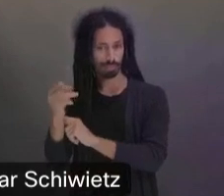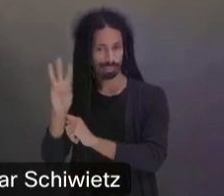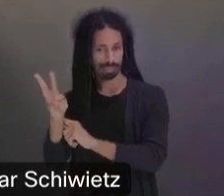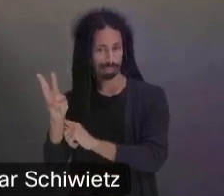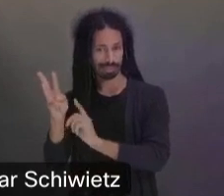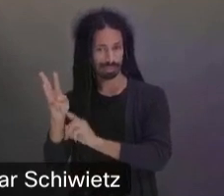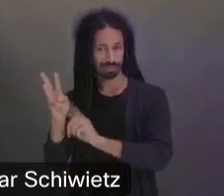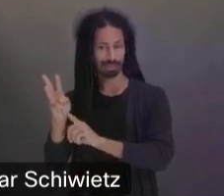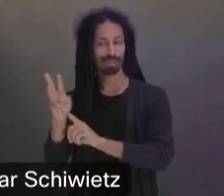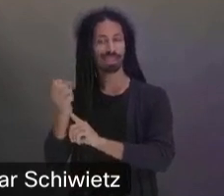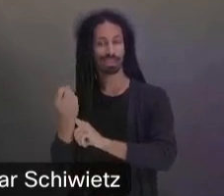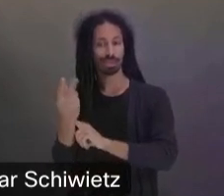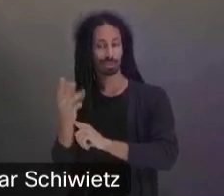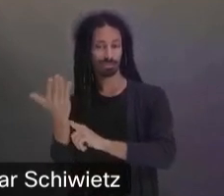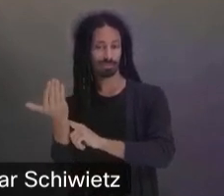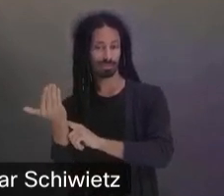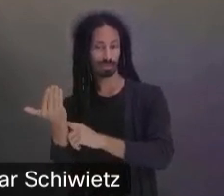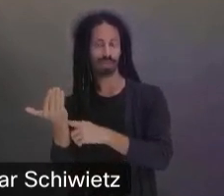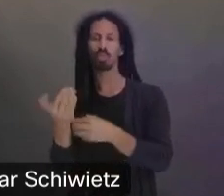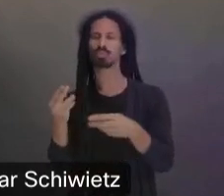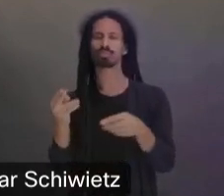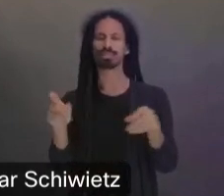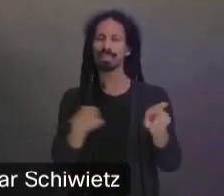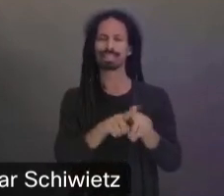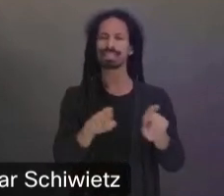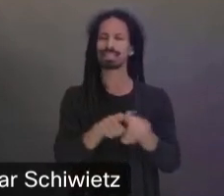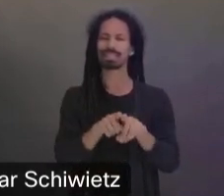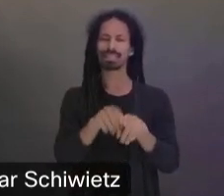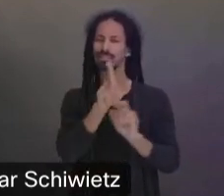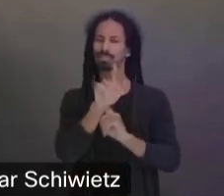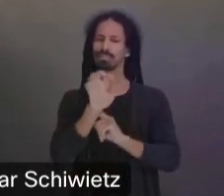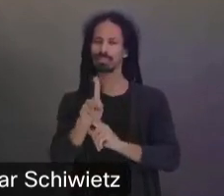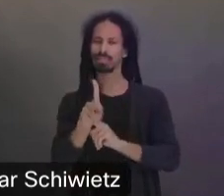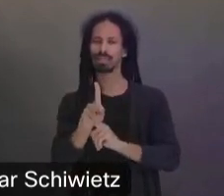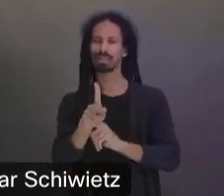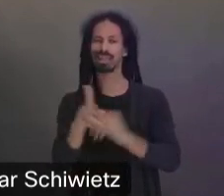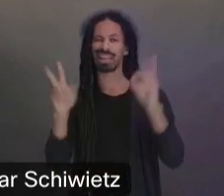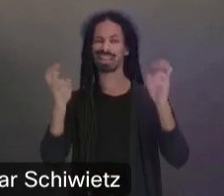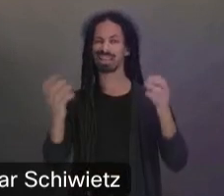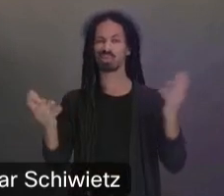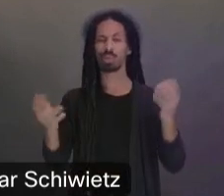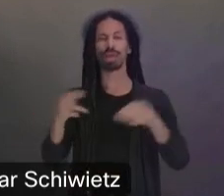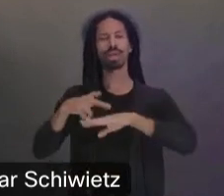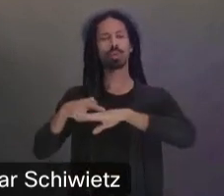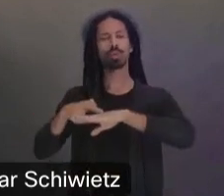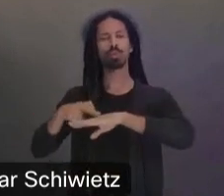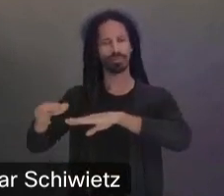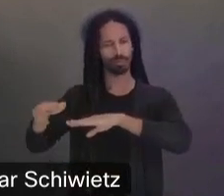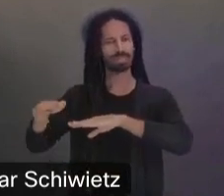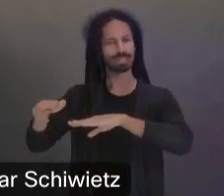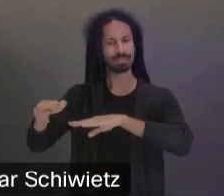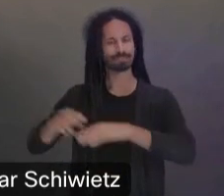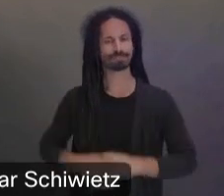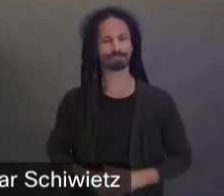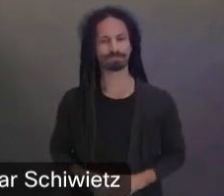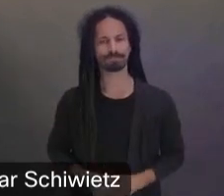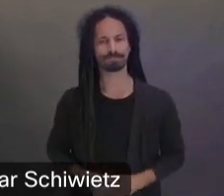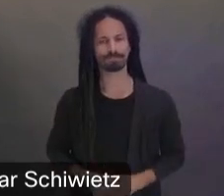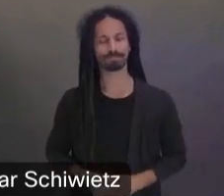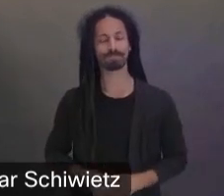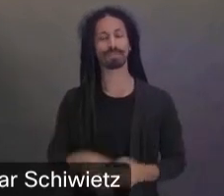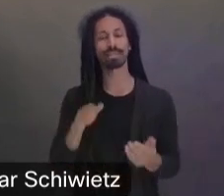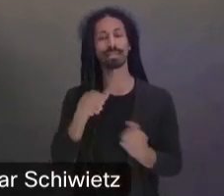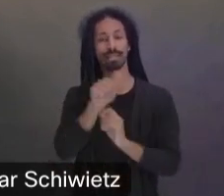be using the same WebEx link and will be on the topic of references. The Academic